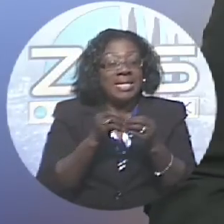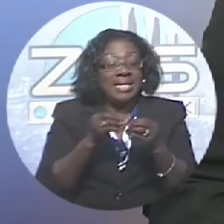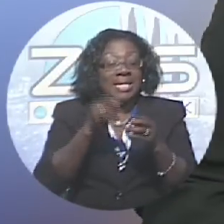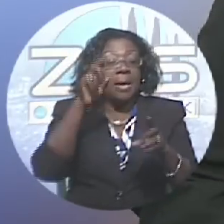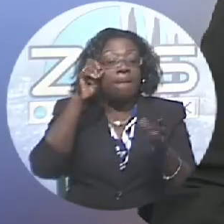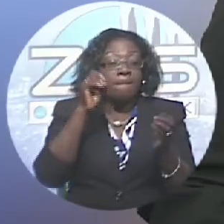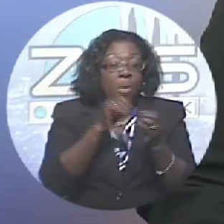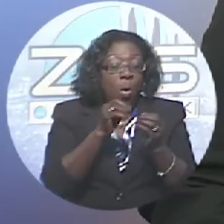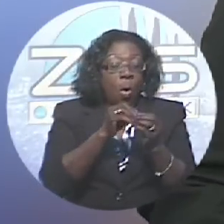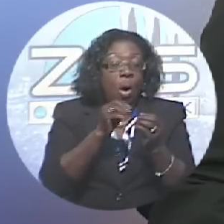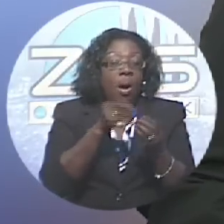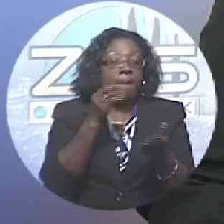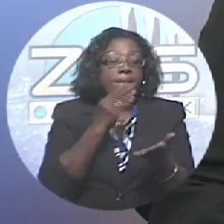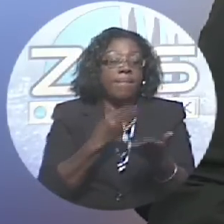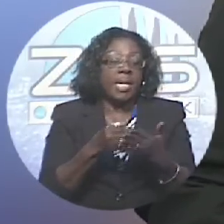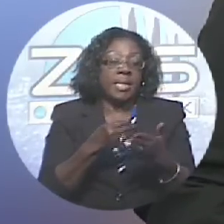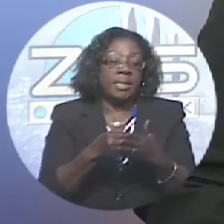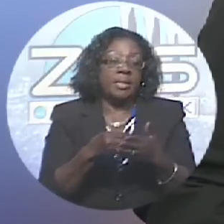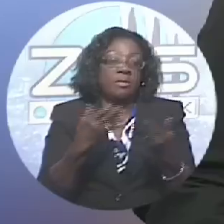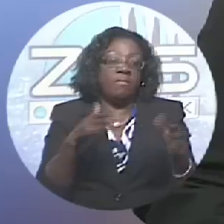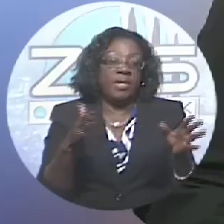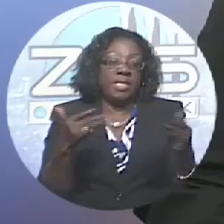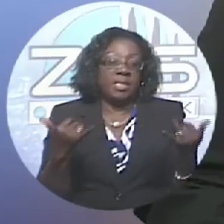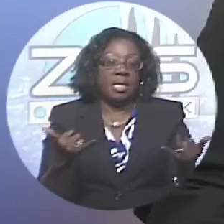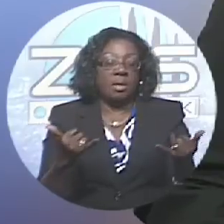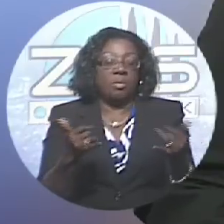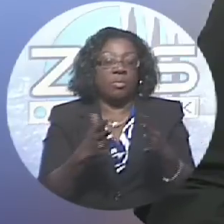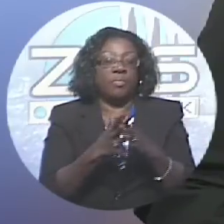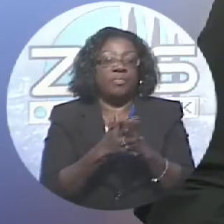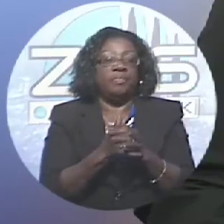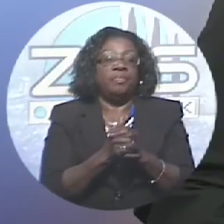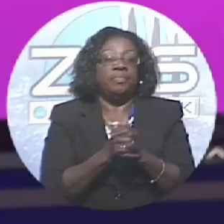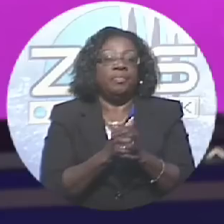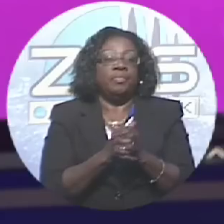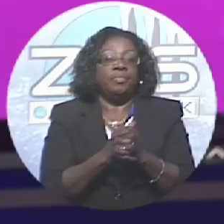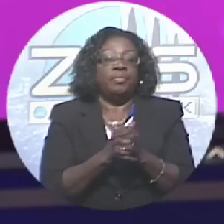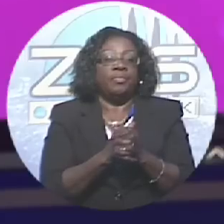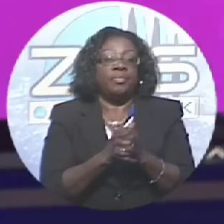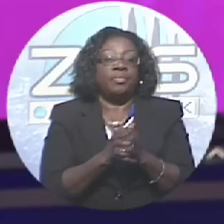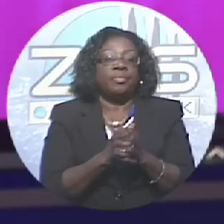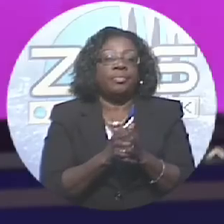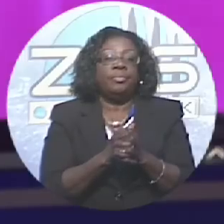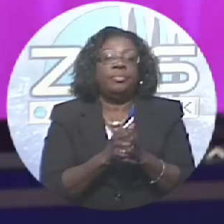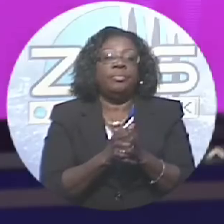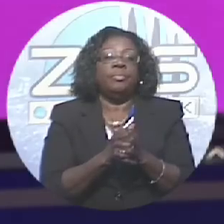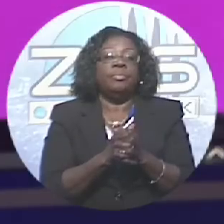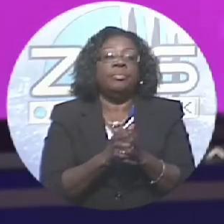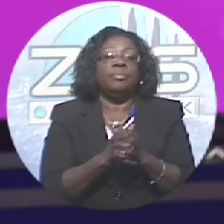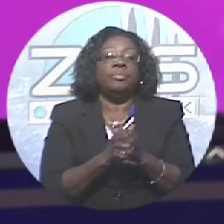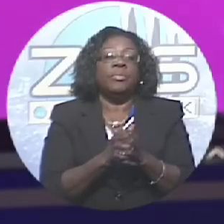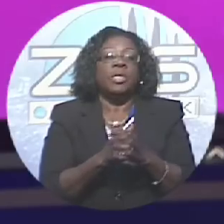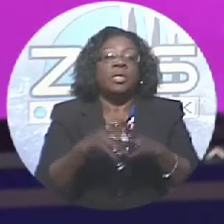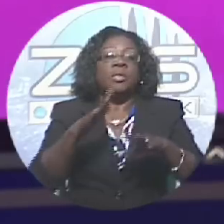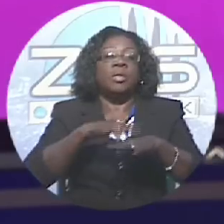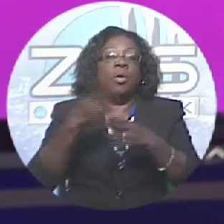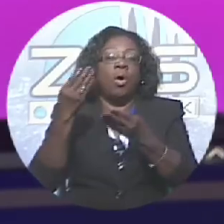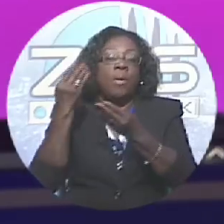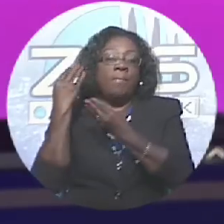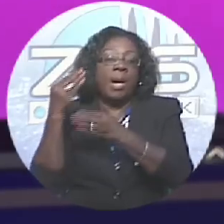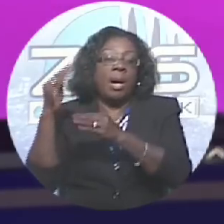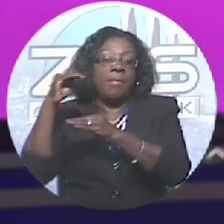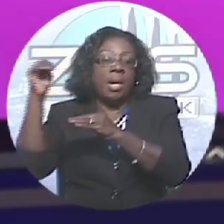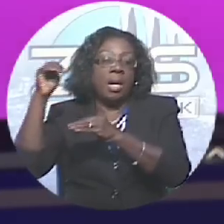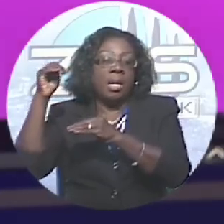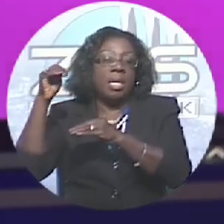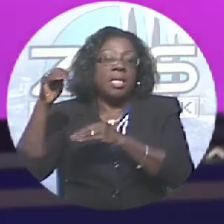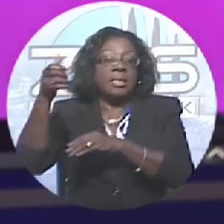it just sits idly by. Live in the studio, I'm Clint Watson. Back to you guys. Thanks so much, Clint. Still on Baha news, the Attorney